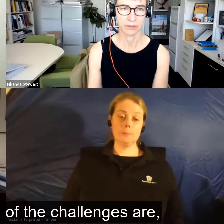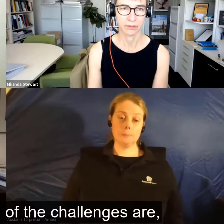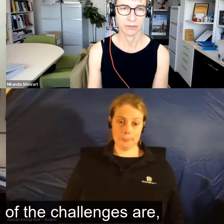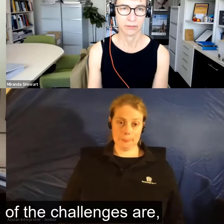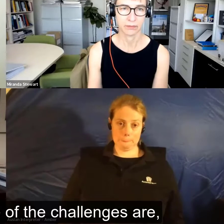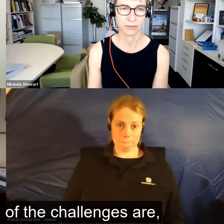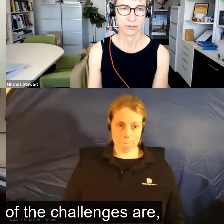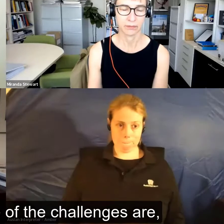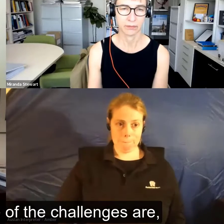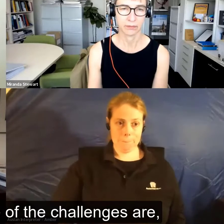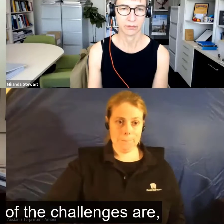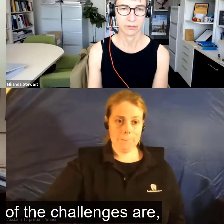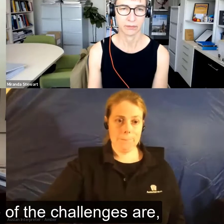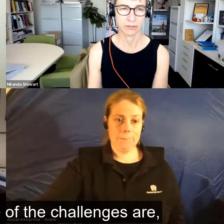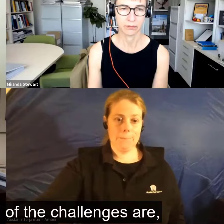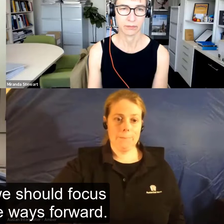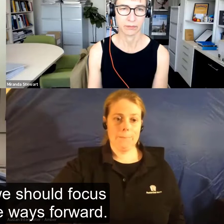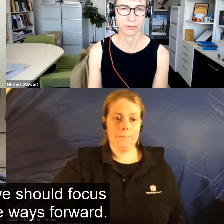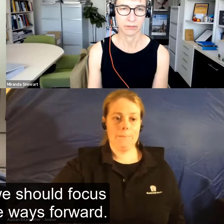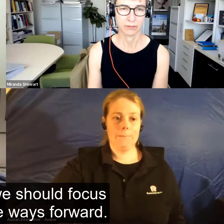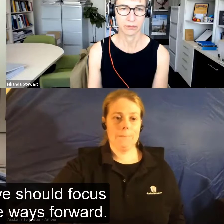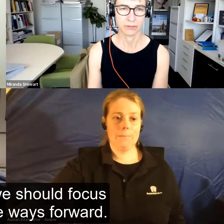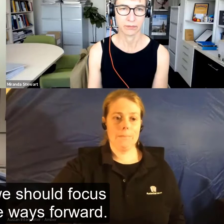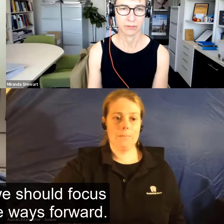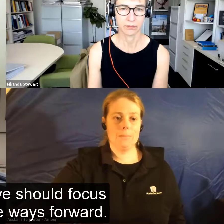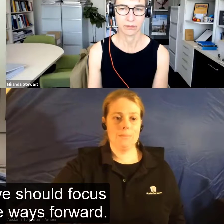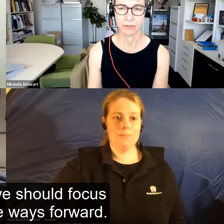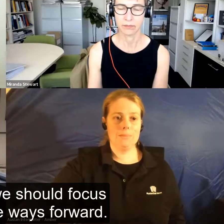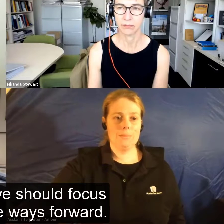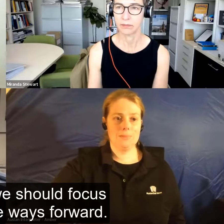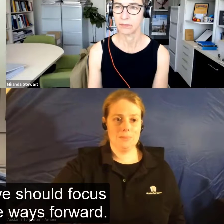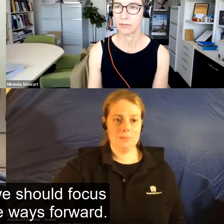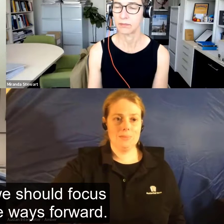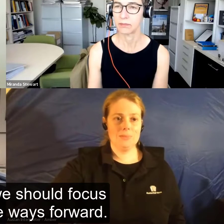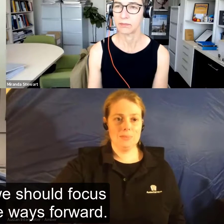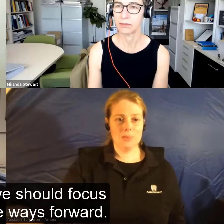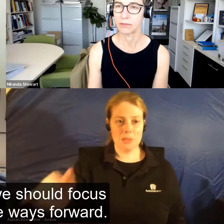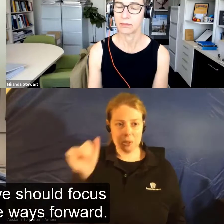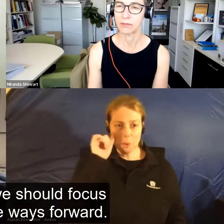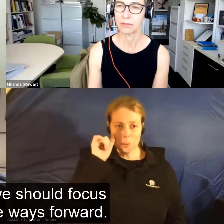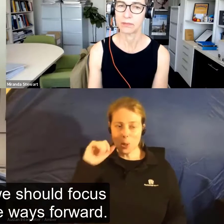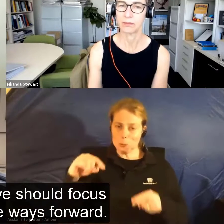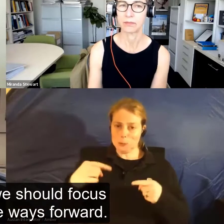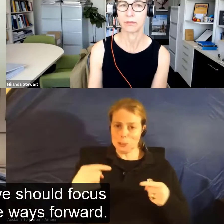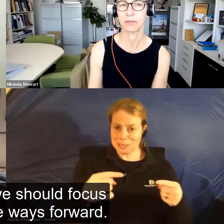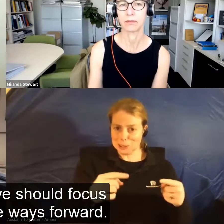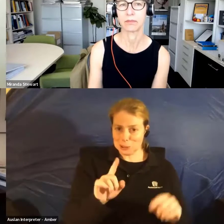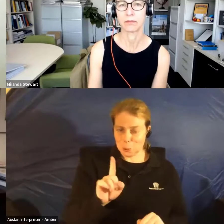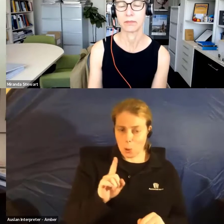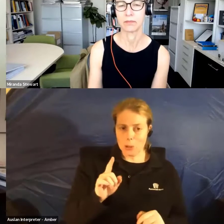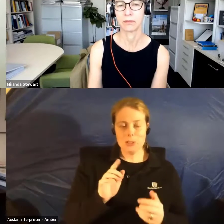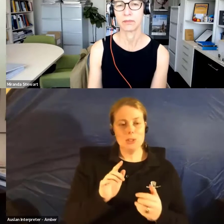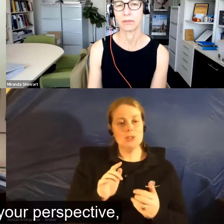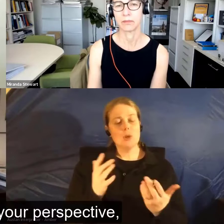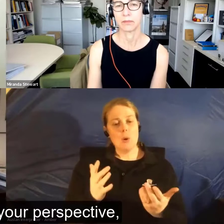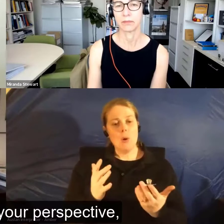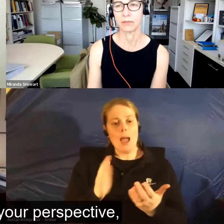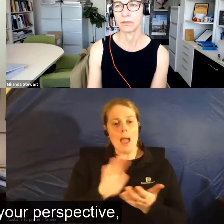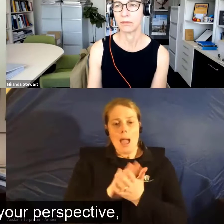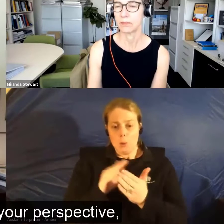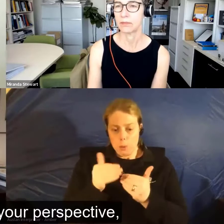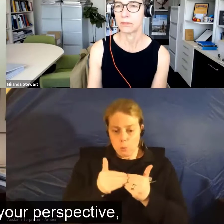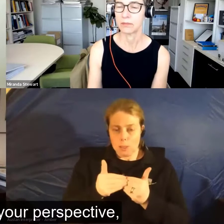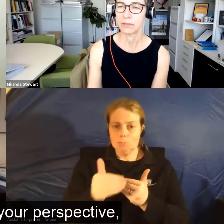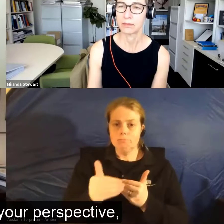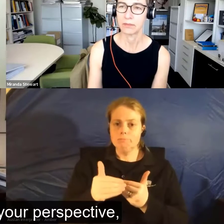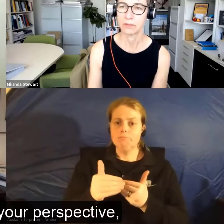We know what some of the challenges are, so perhaps we can shift focus to some ways forward. Miranda,